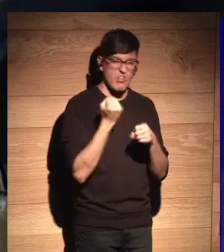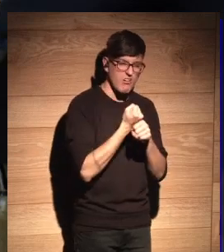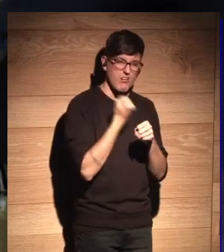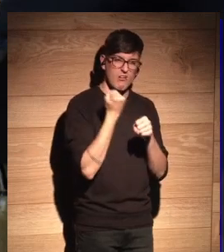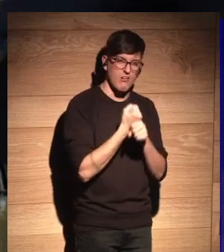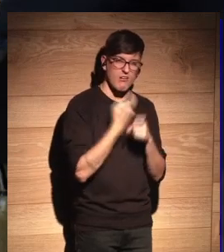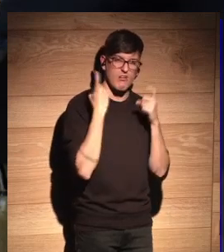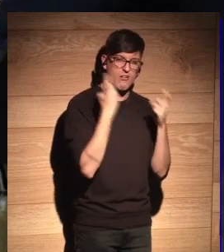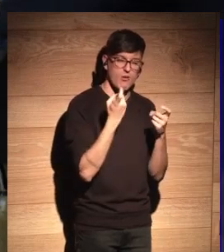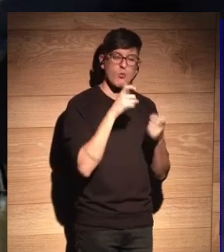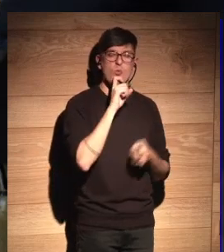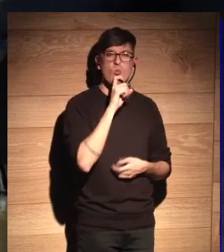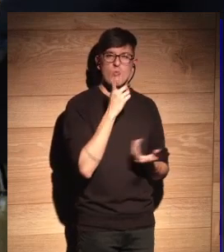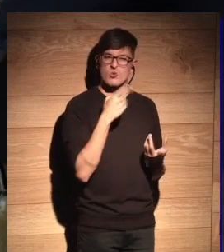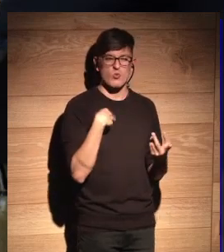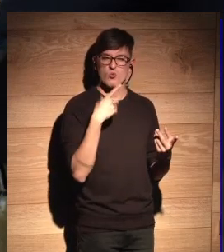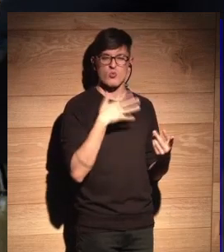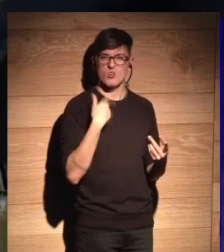So I